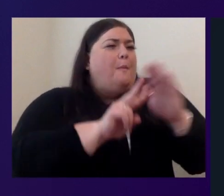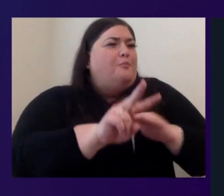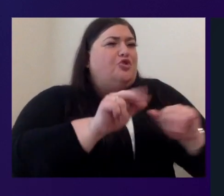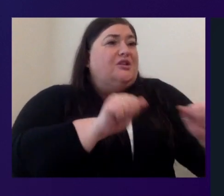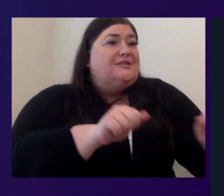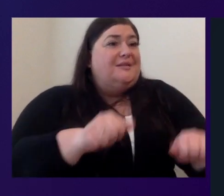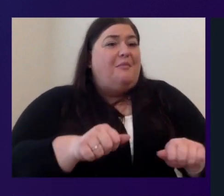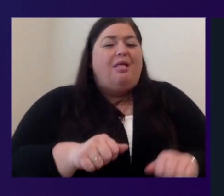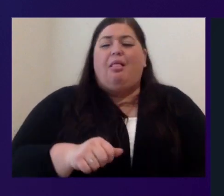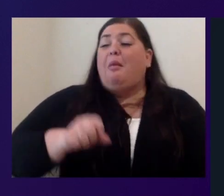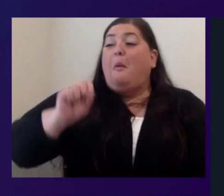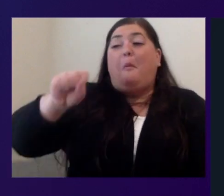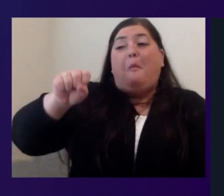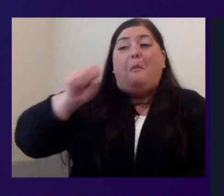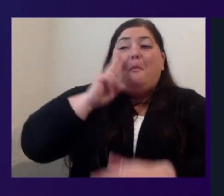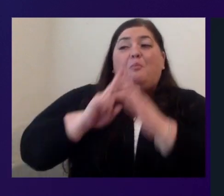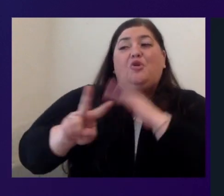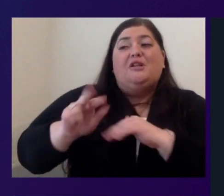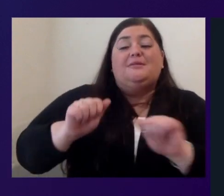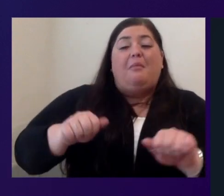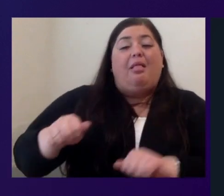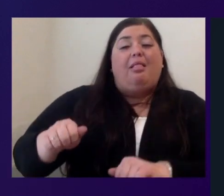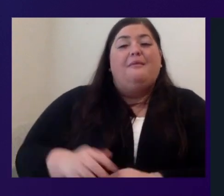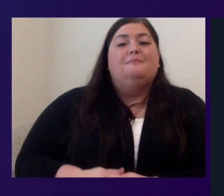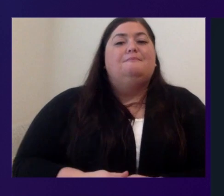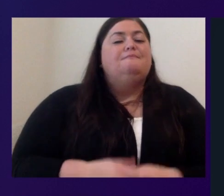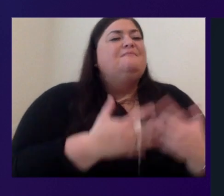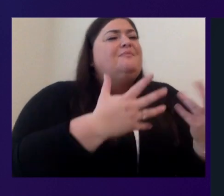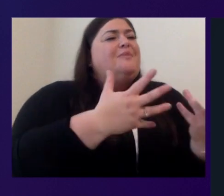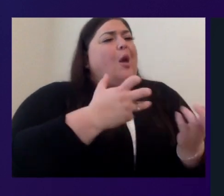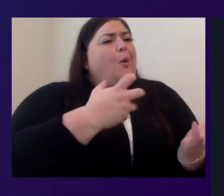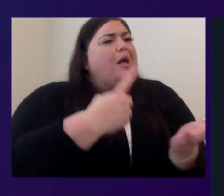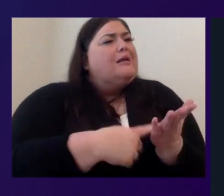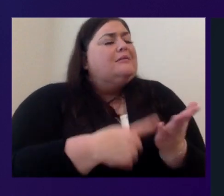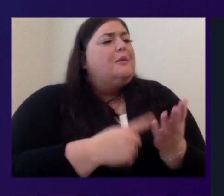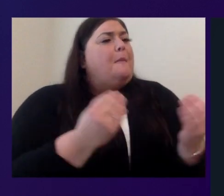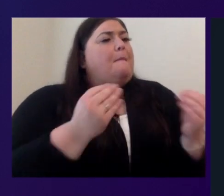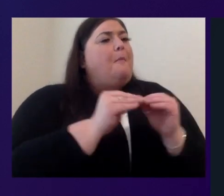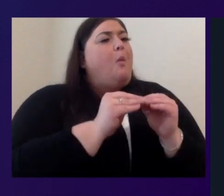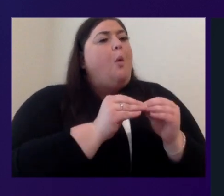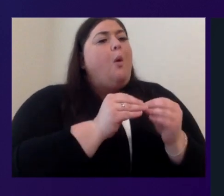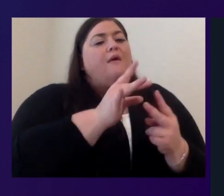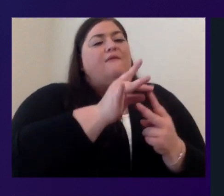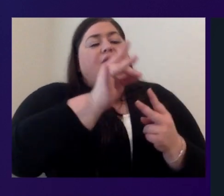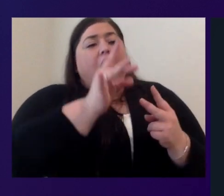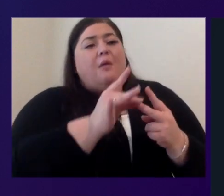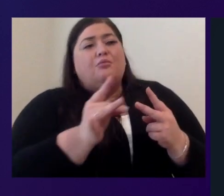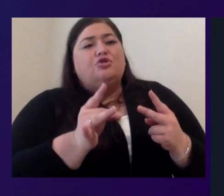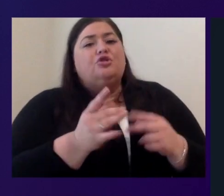so let's talk about options within apps. I have some applications that have